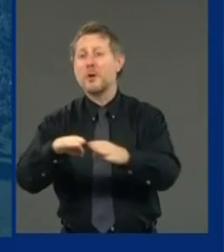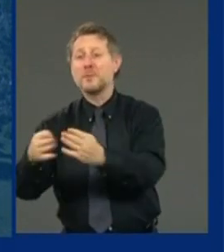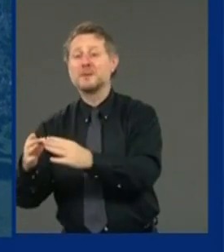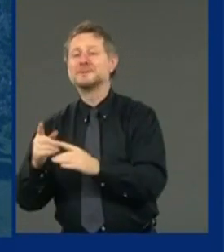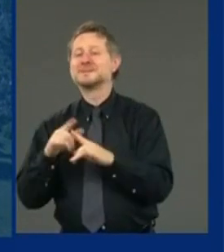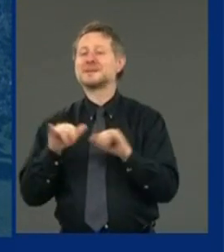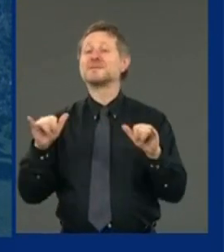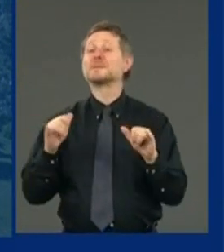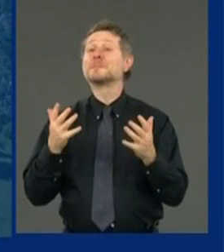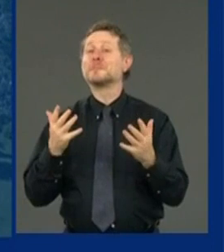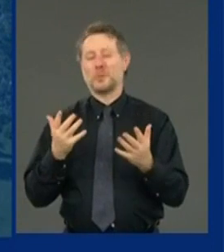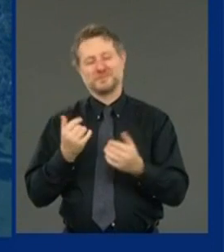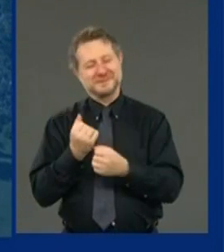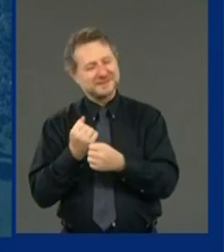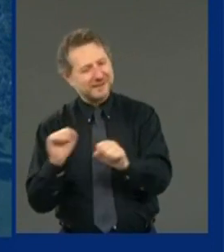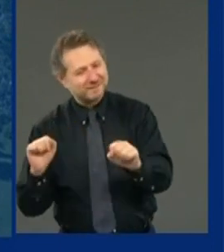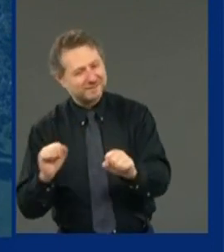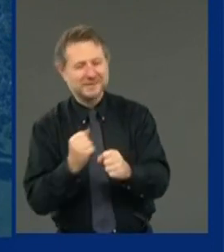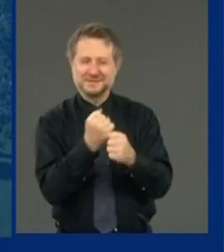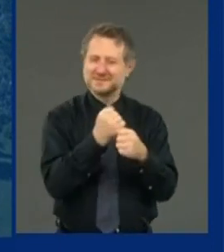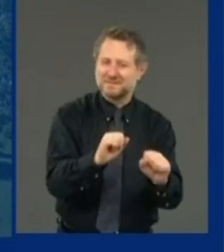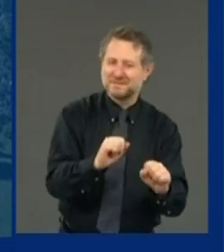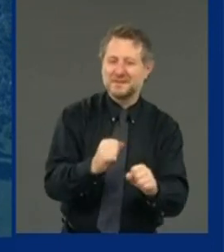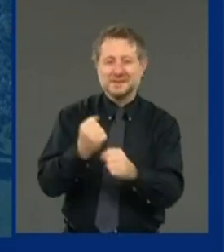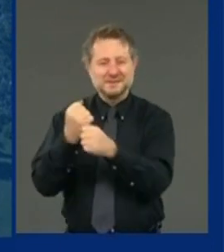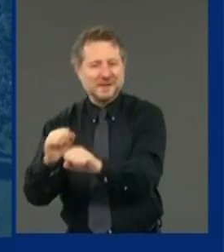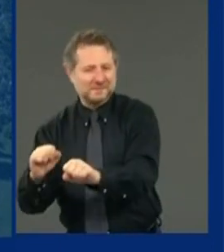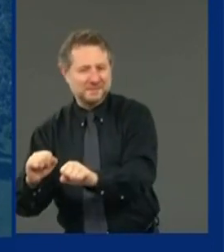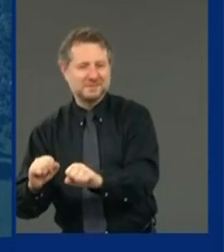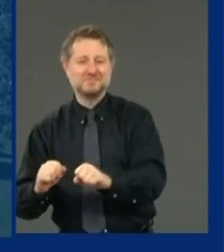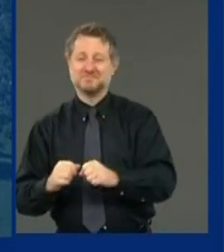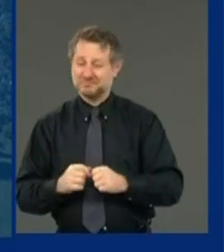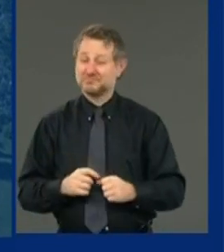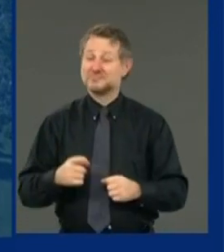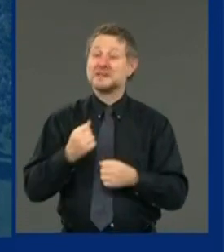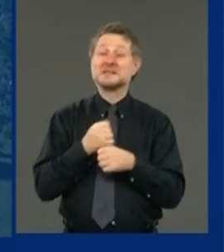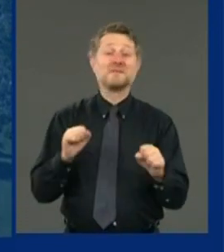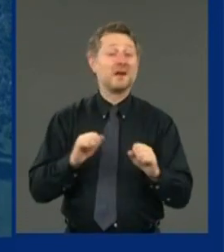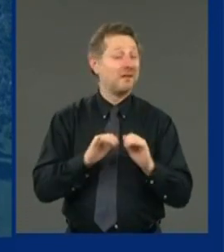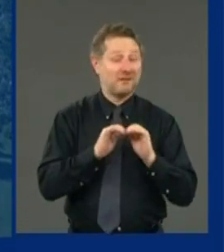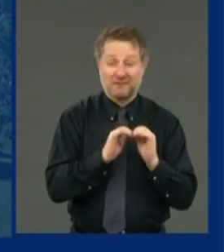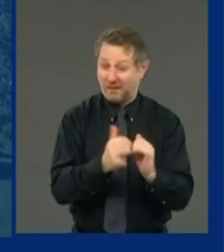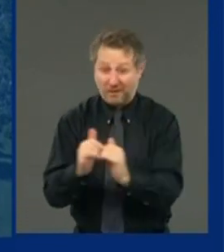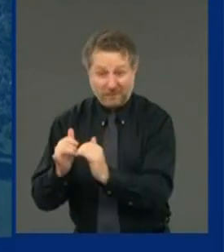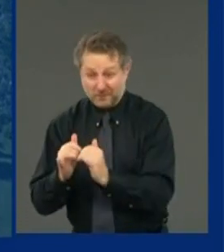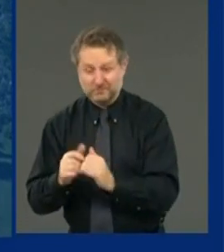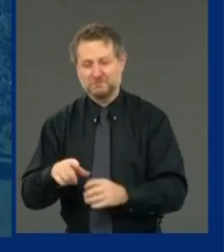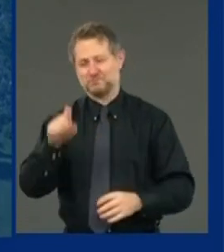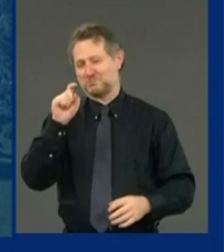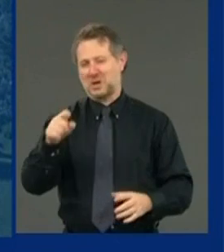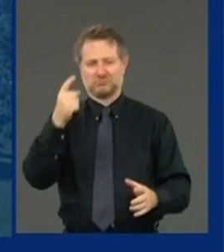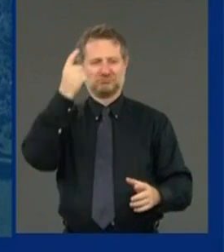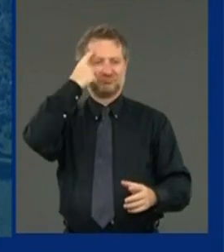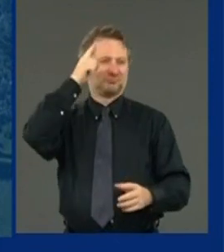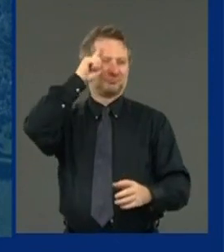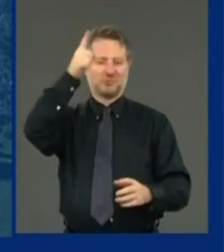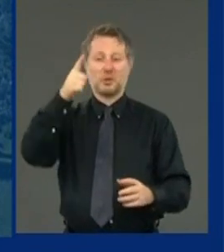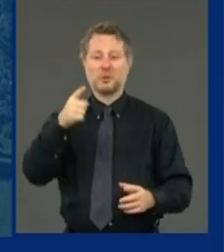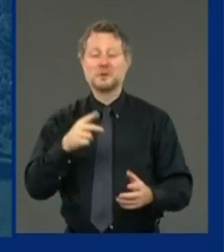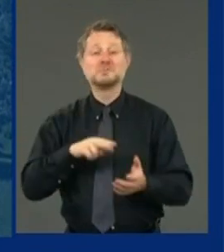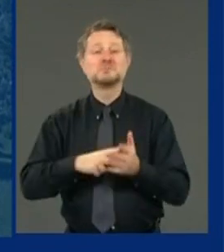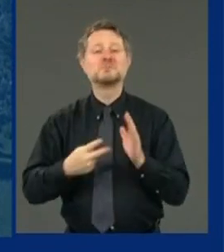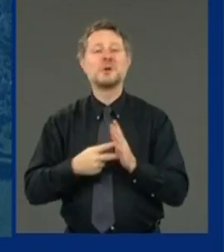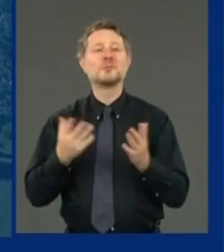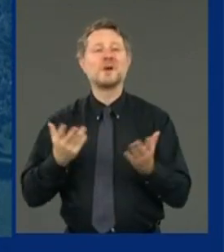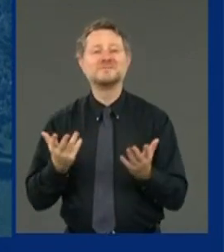the coronavirus pandemic. Let's listen. You are safe if you're acting smart. What does smart mean? Phasing it in